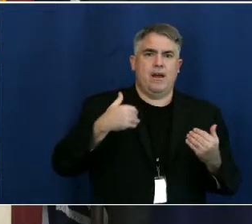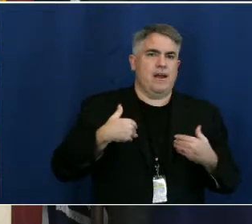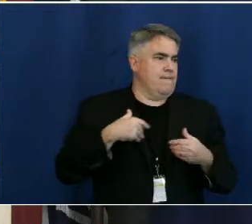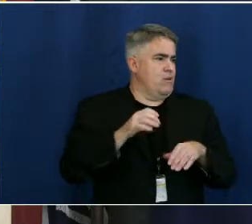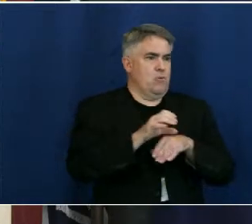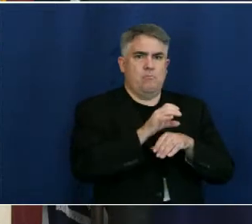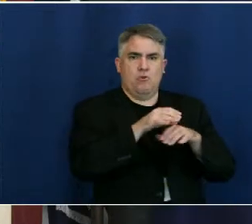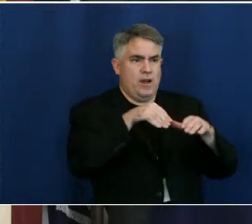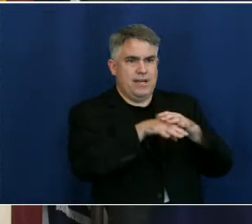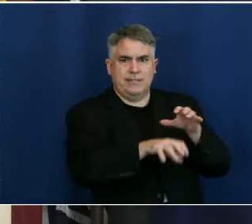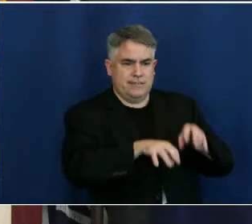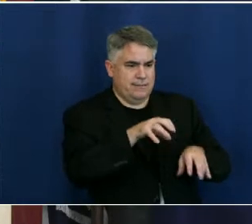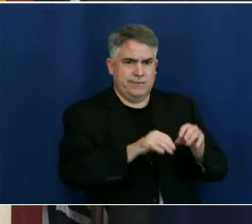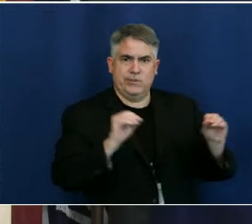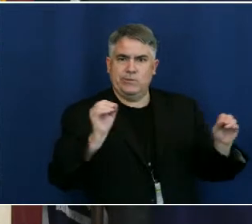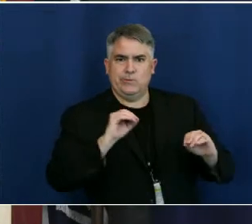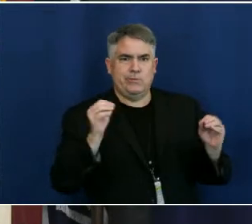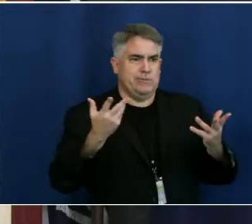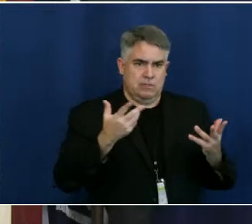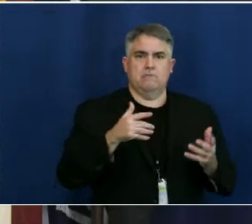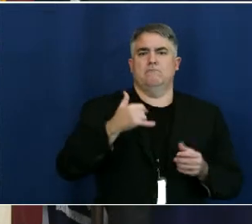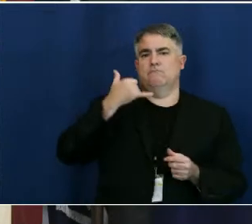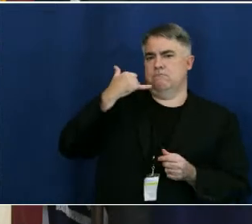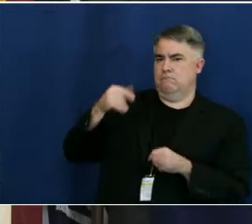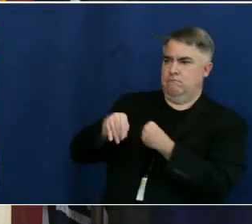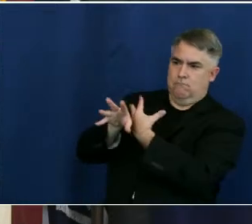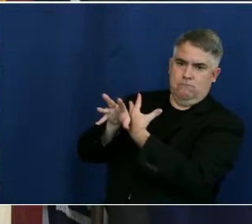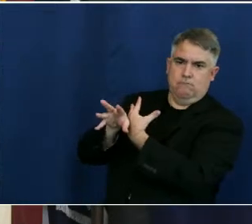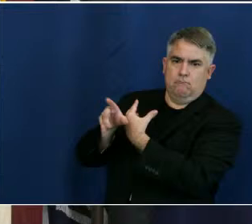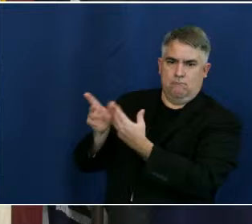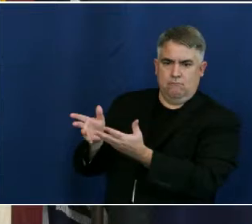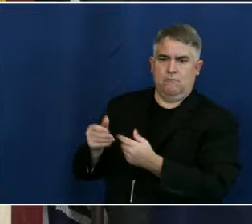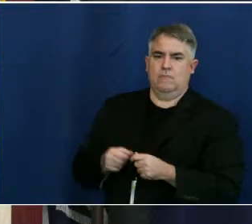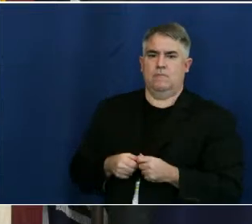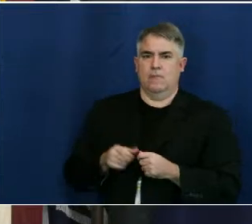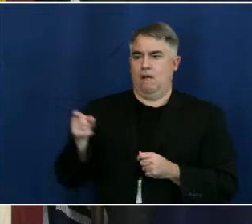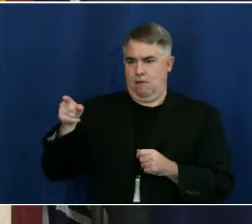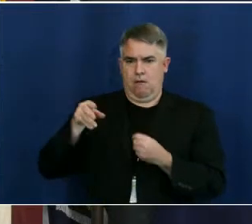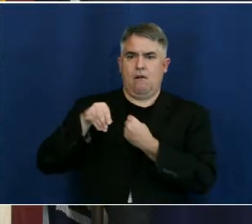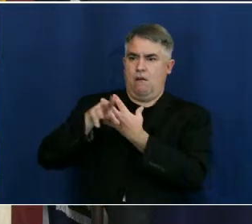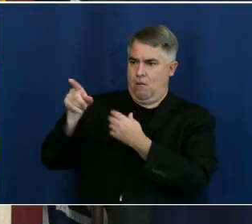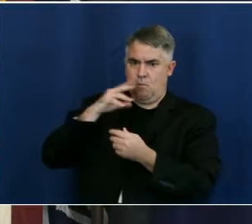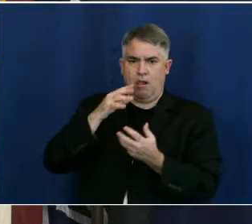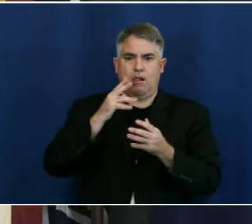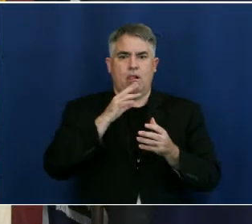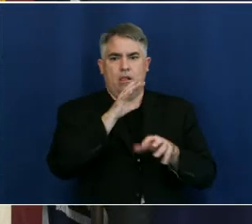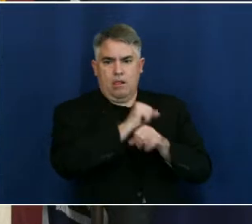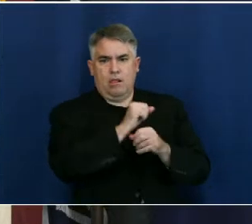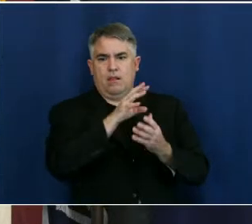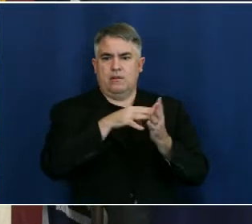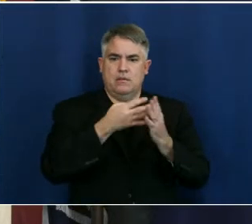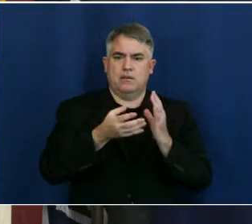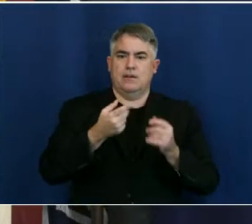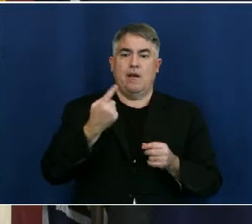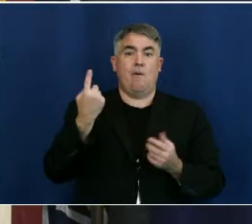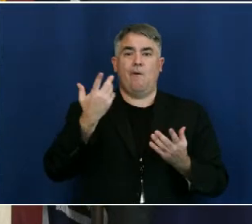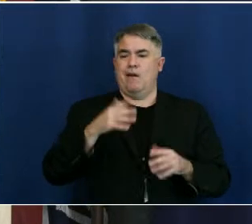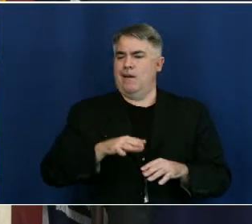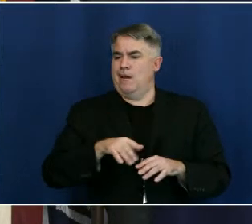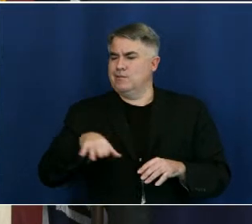and grandparents, and neighbors taking care of neighbors, and churches taking care of their members, nonprofits helping those they serve, people really coming